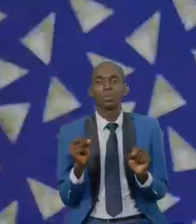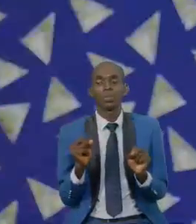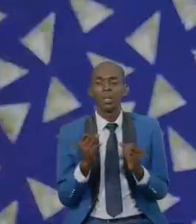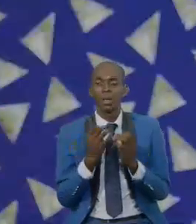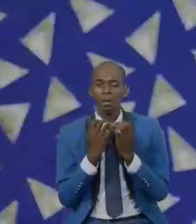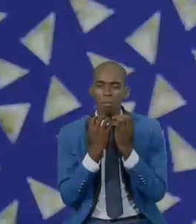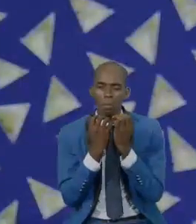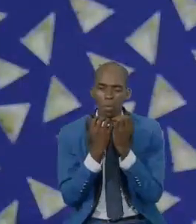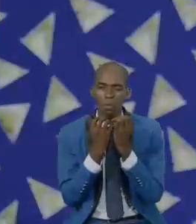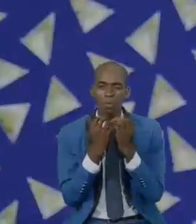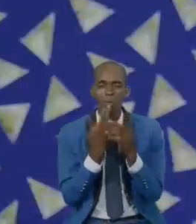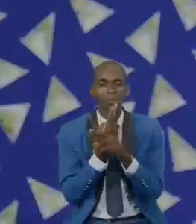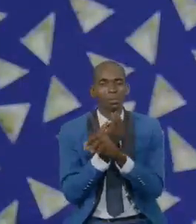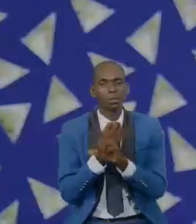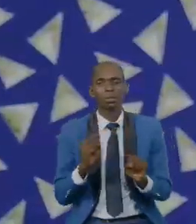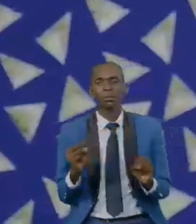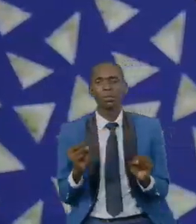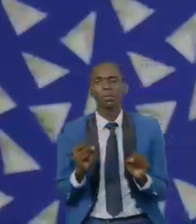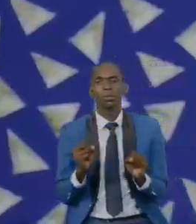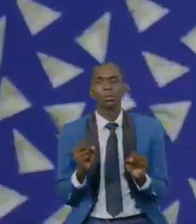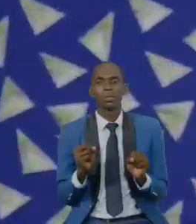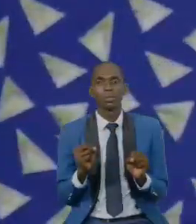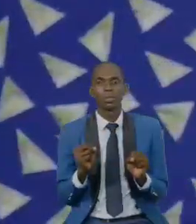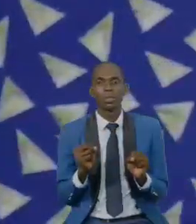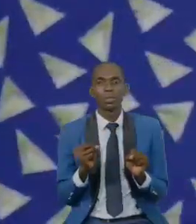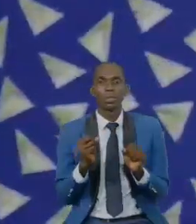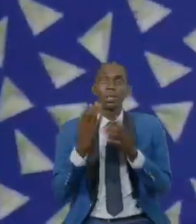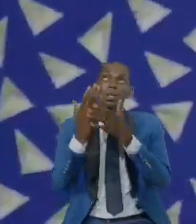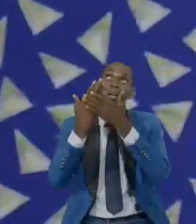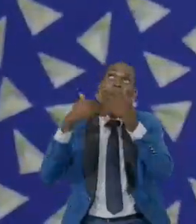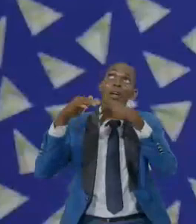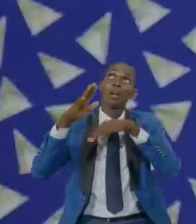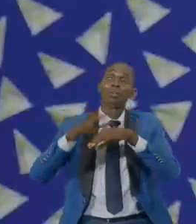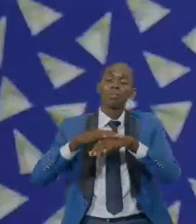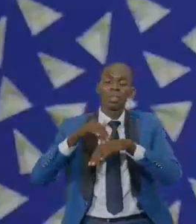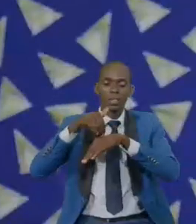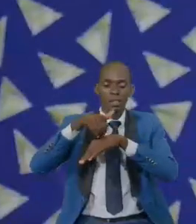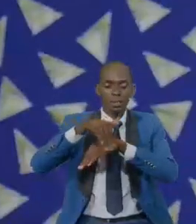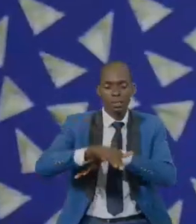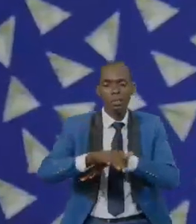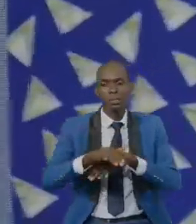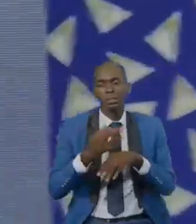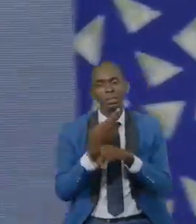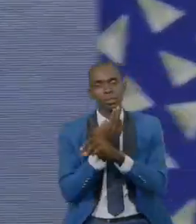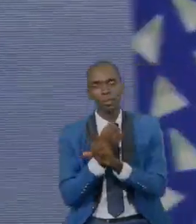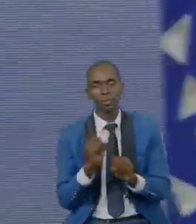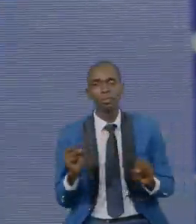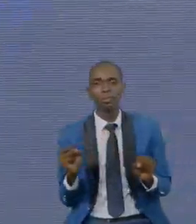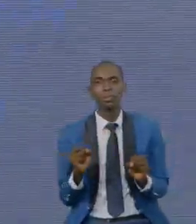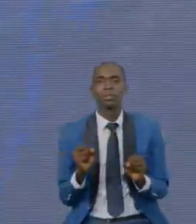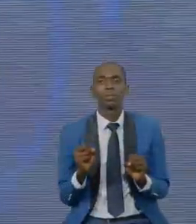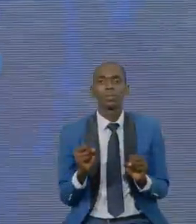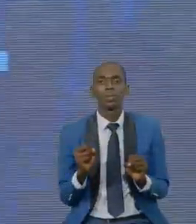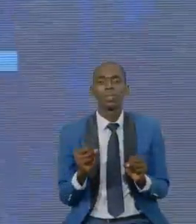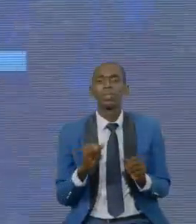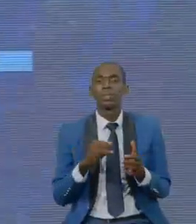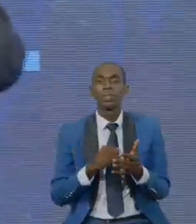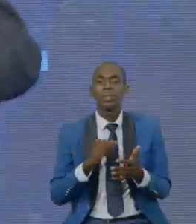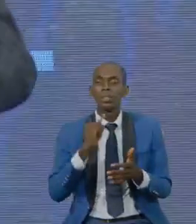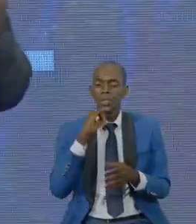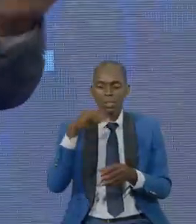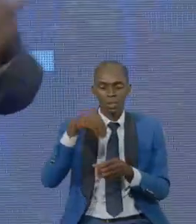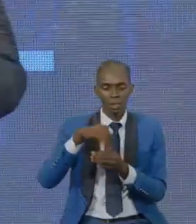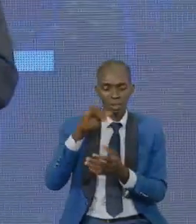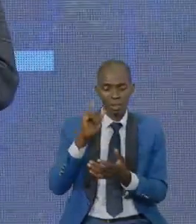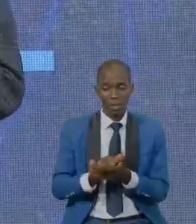Precious redemption. Heaven sent redemption. It's in that redemption we